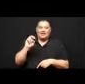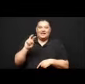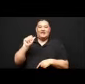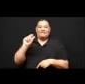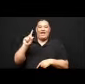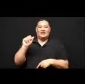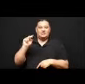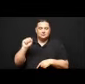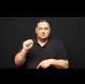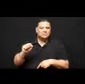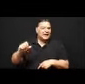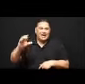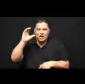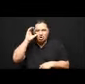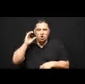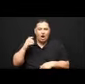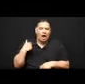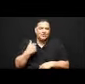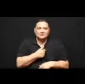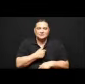Us.